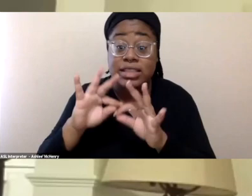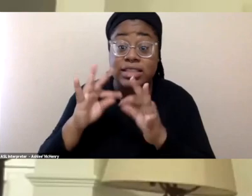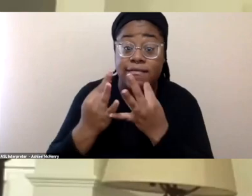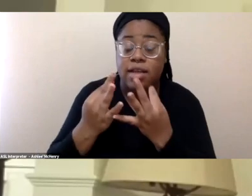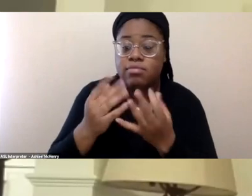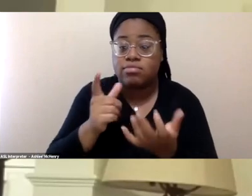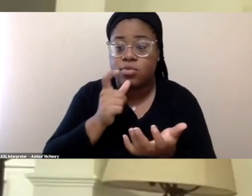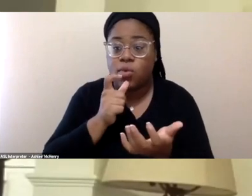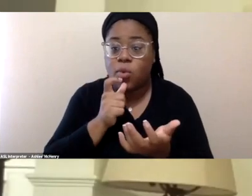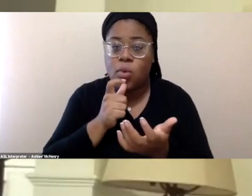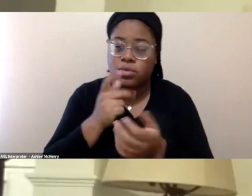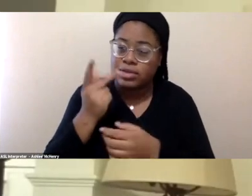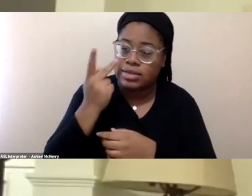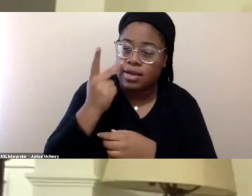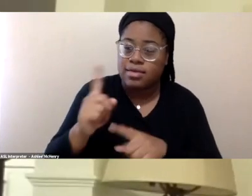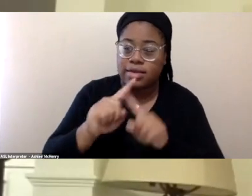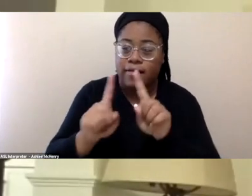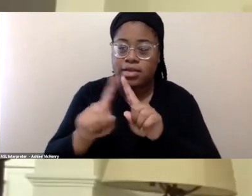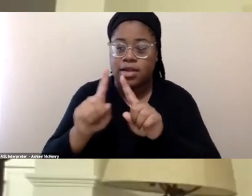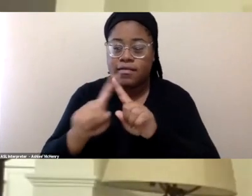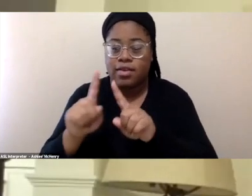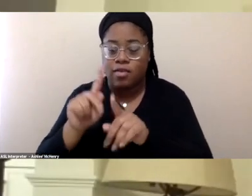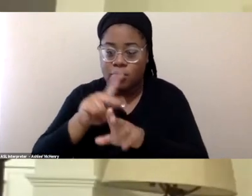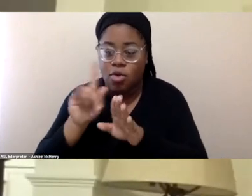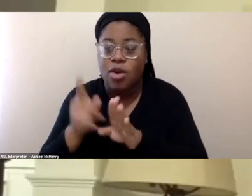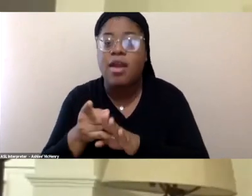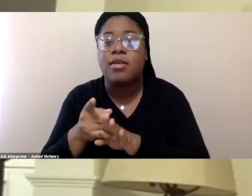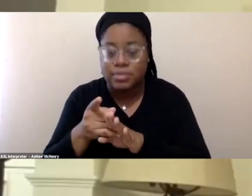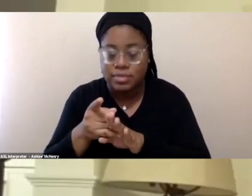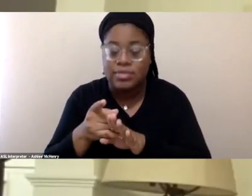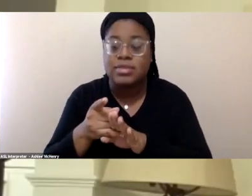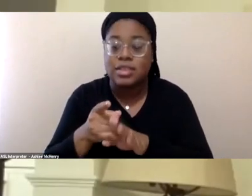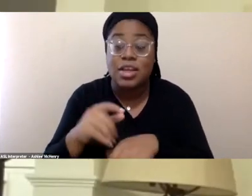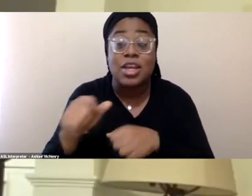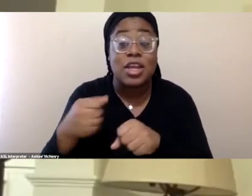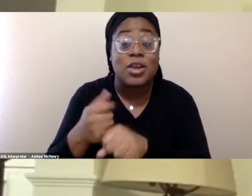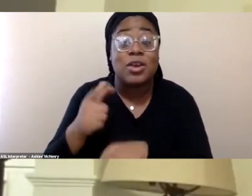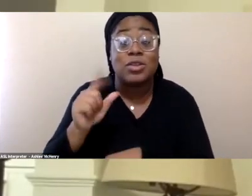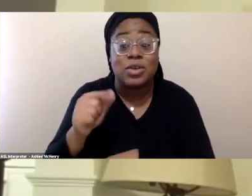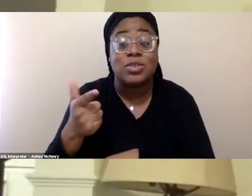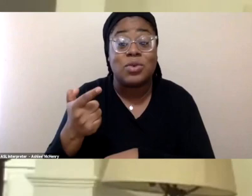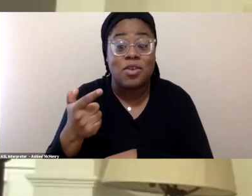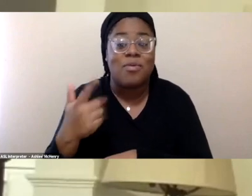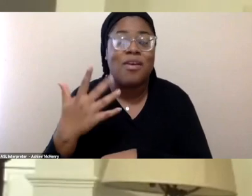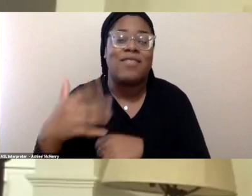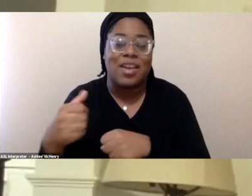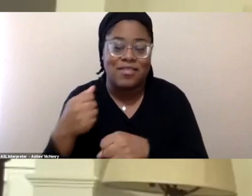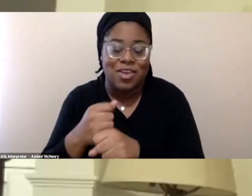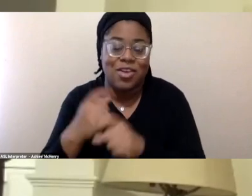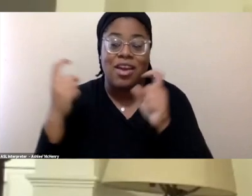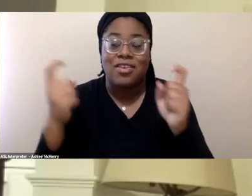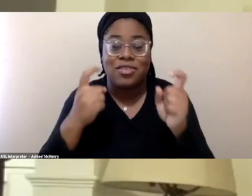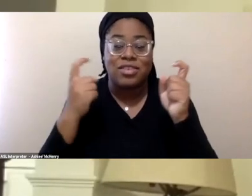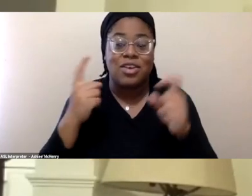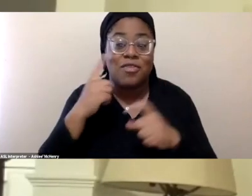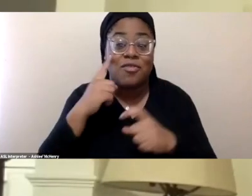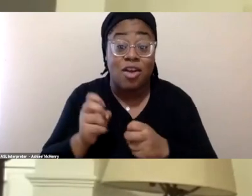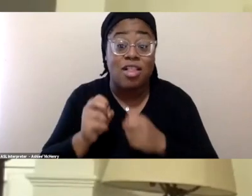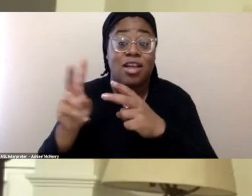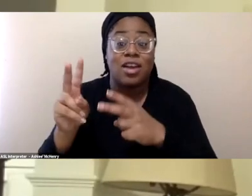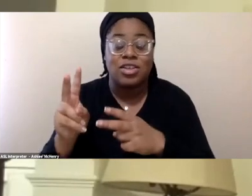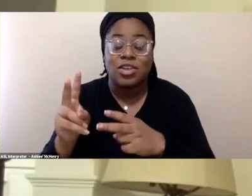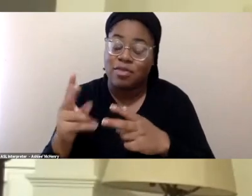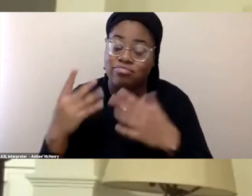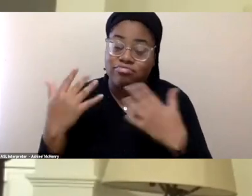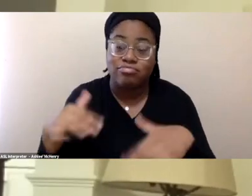broader range of programming. 2021 also marks the 5-year anniversary of the launch of our groundbreaking research tool